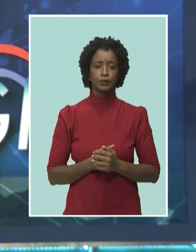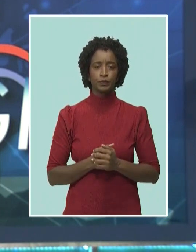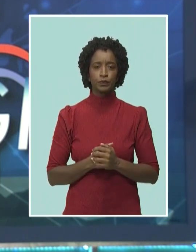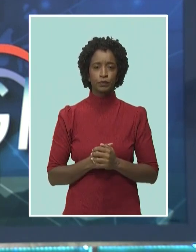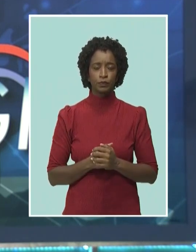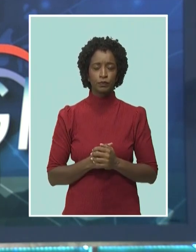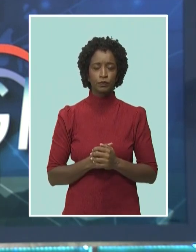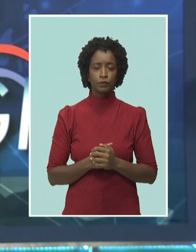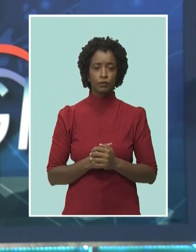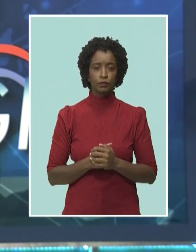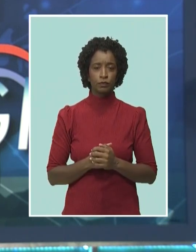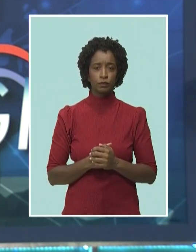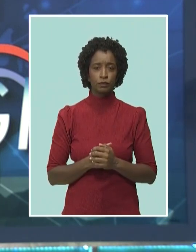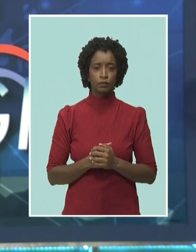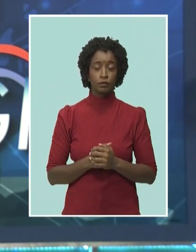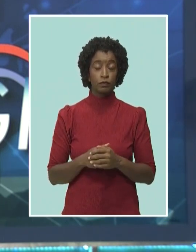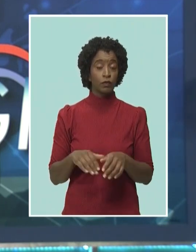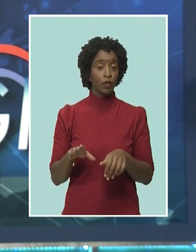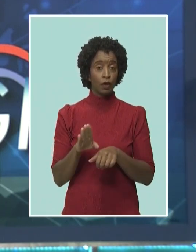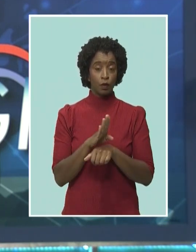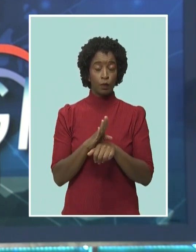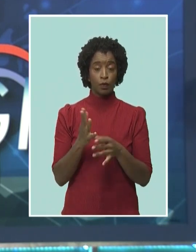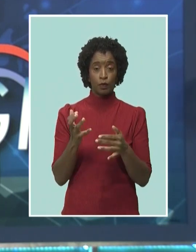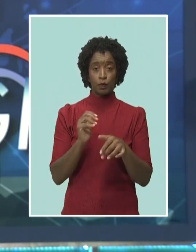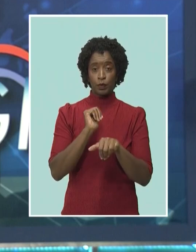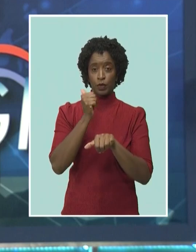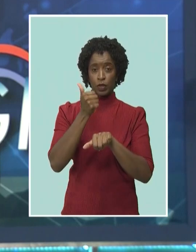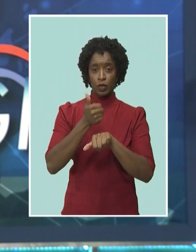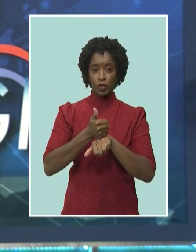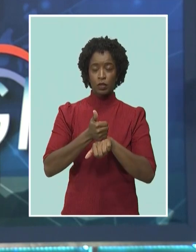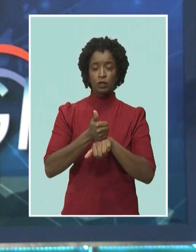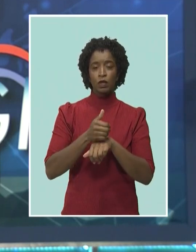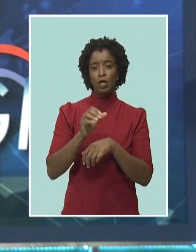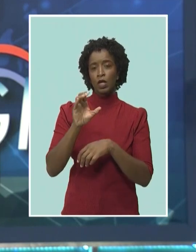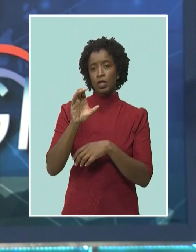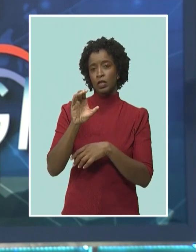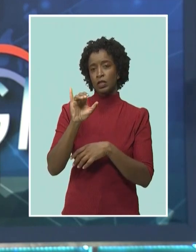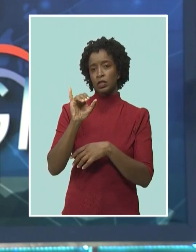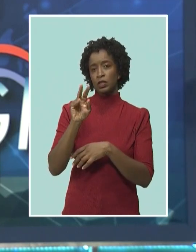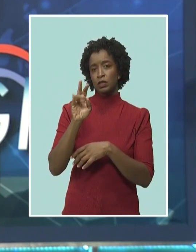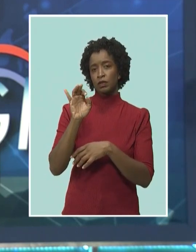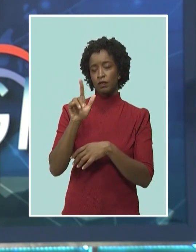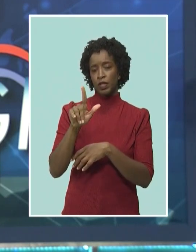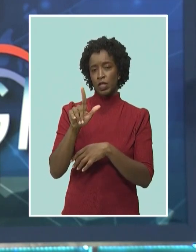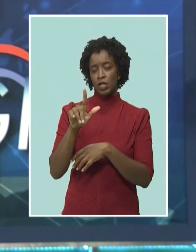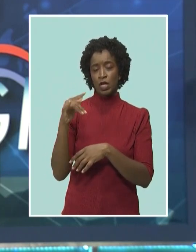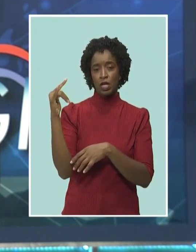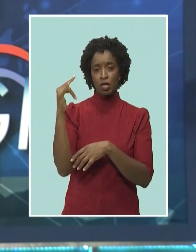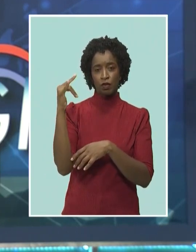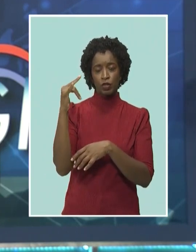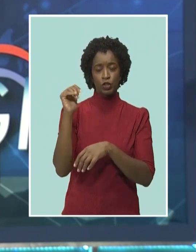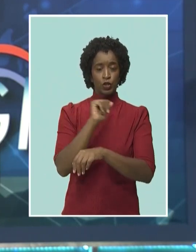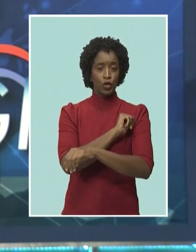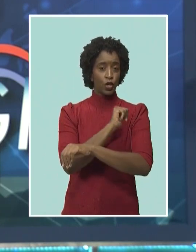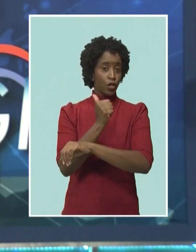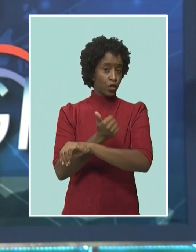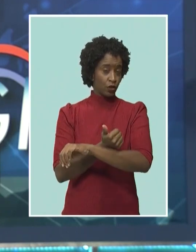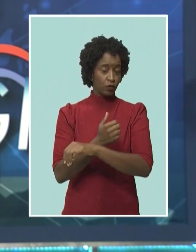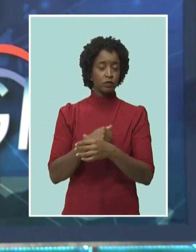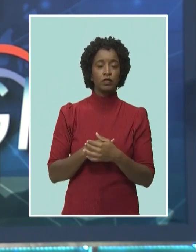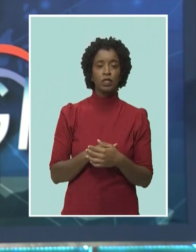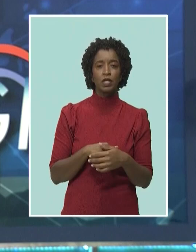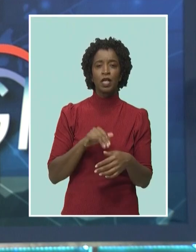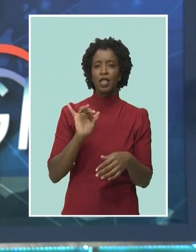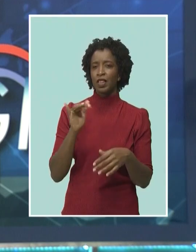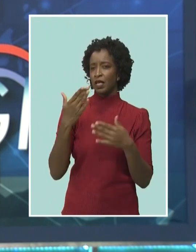As Barbados journeys towards creating a civil aviation authority, the country is being told the move will not only result in compliance with